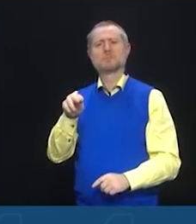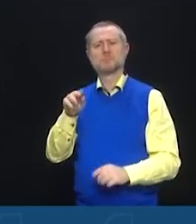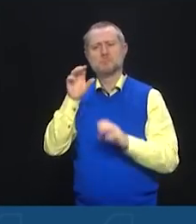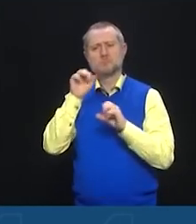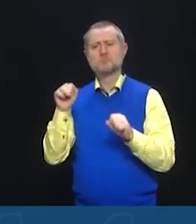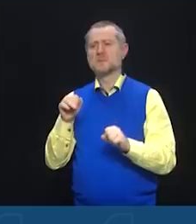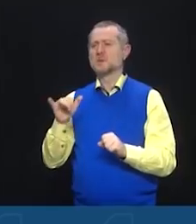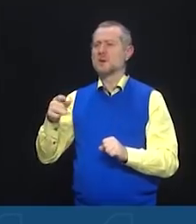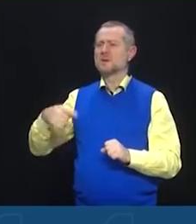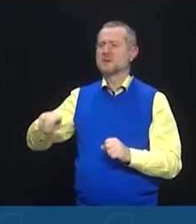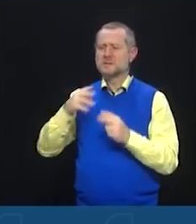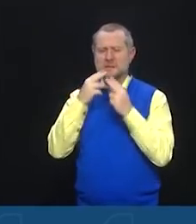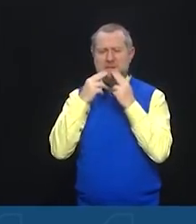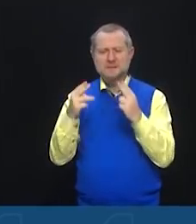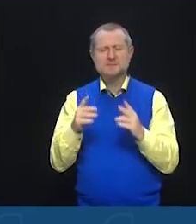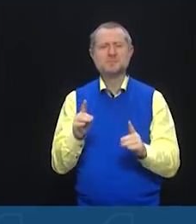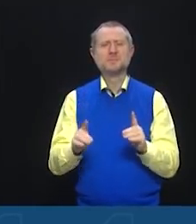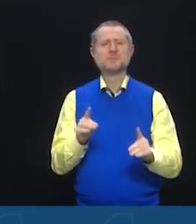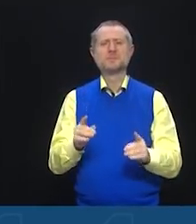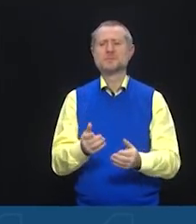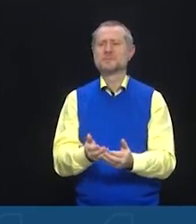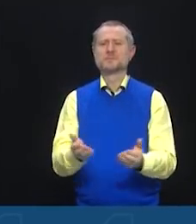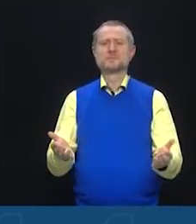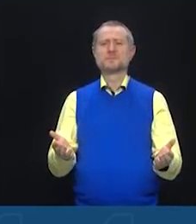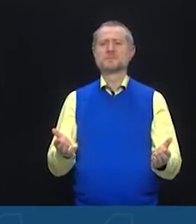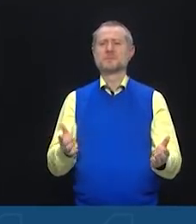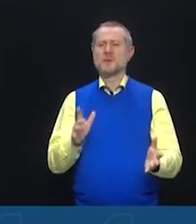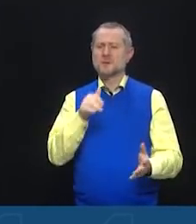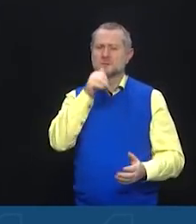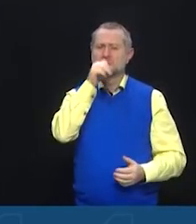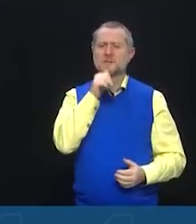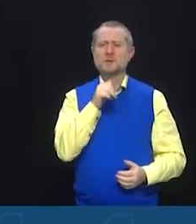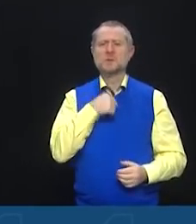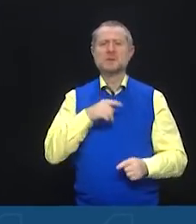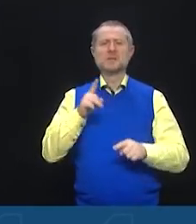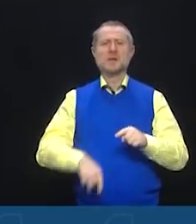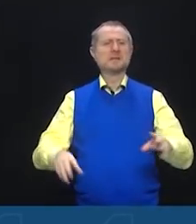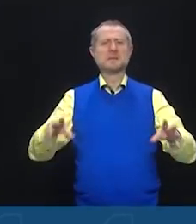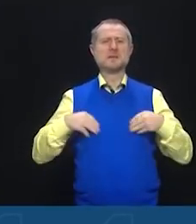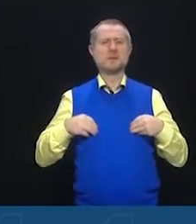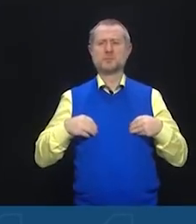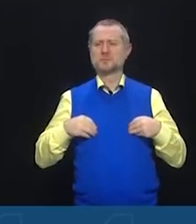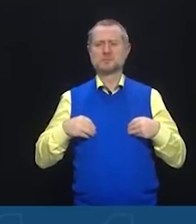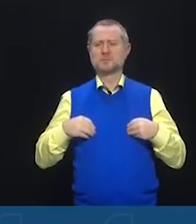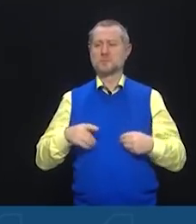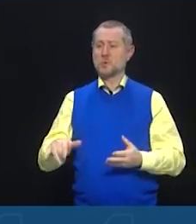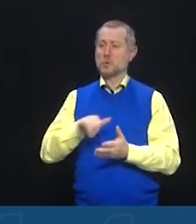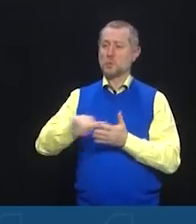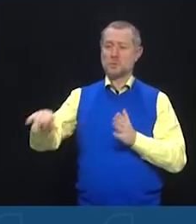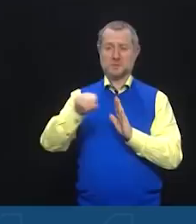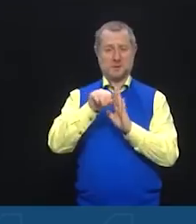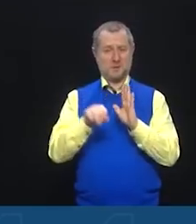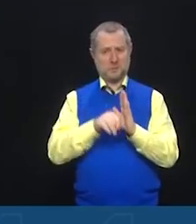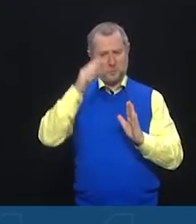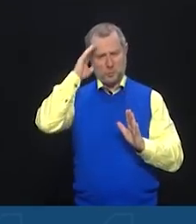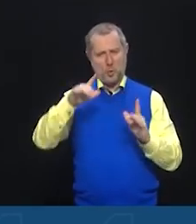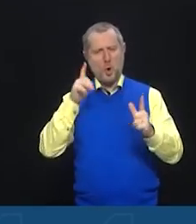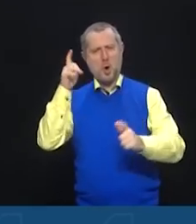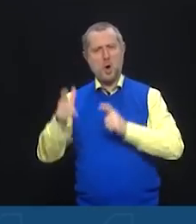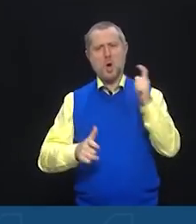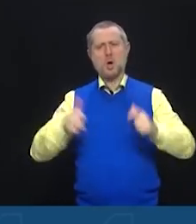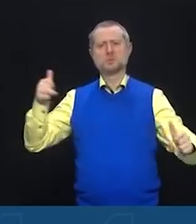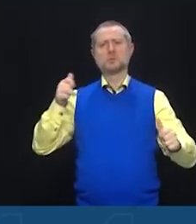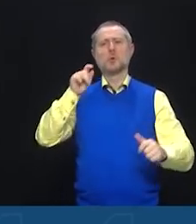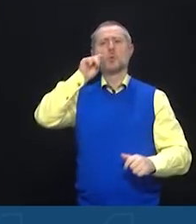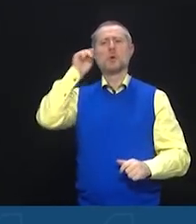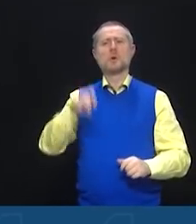innocent human beings. And that is not tolerable. This is the state of New York, and we are the home to the largest Ukrainian population in